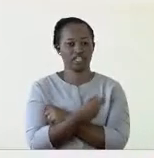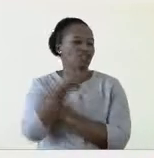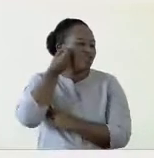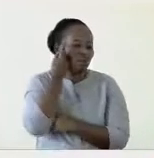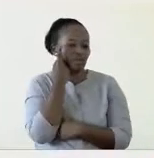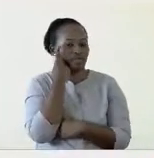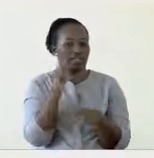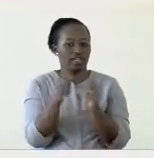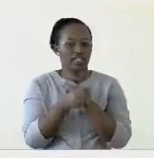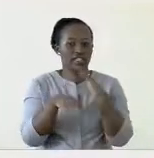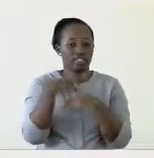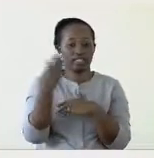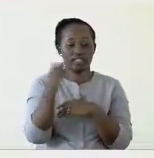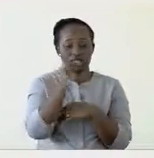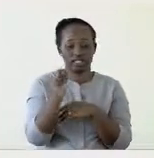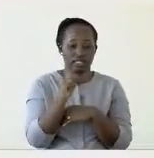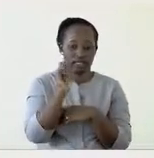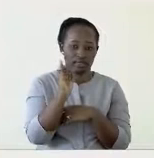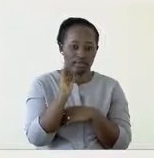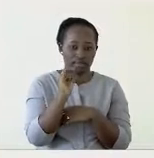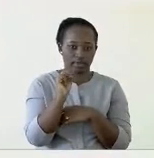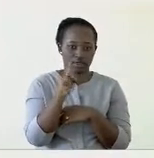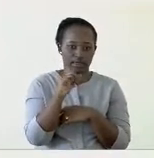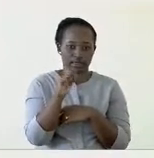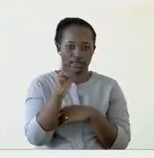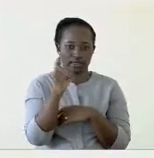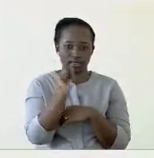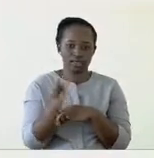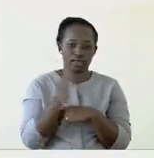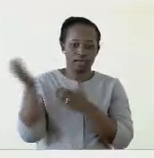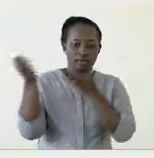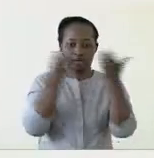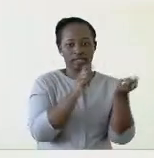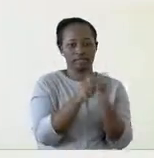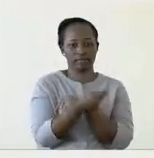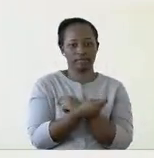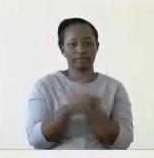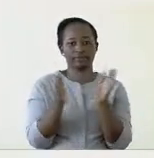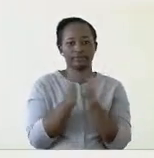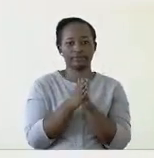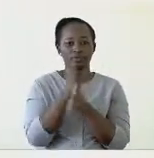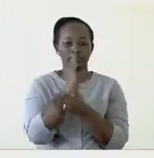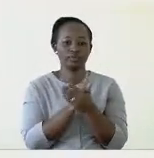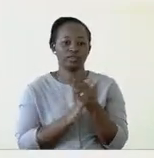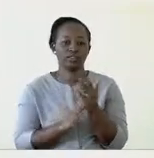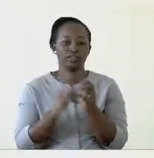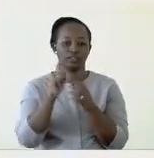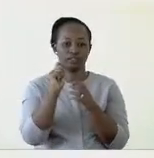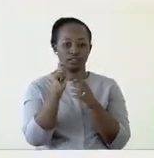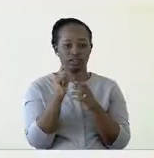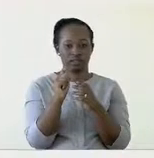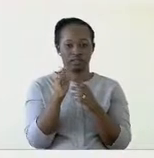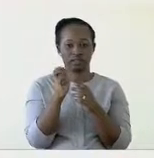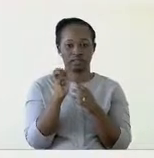that will bring the change. The thermostat registers the increase in temperature in the house, all right?